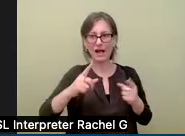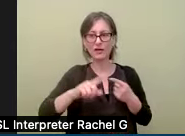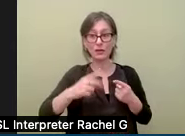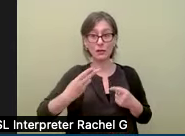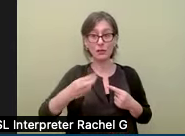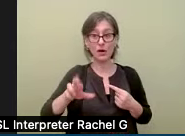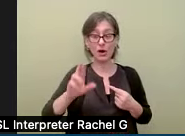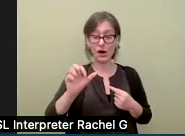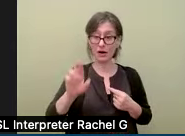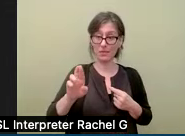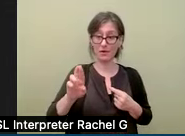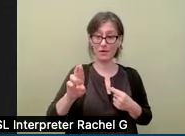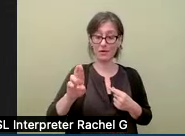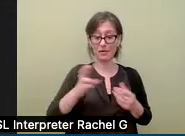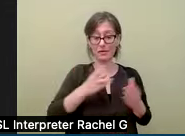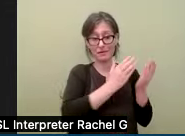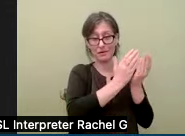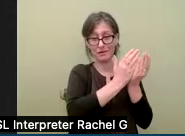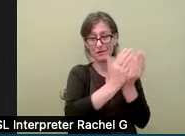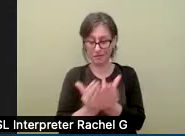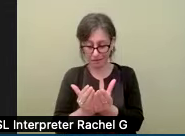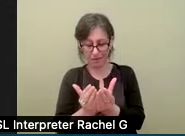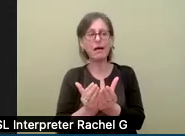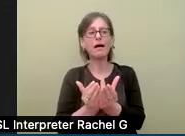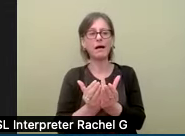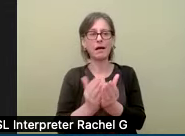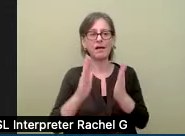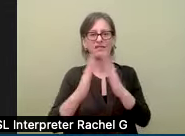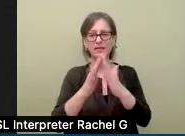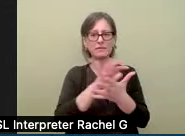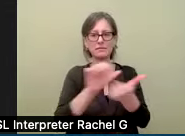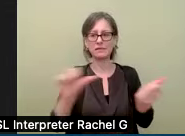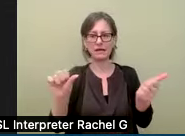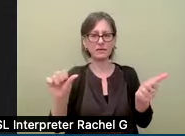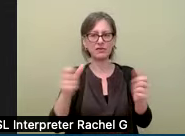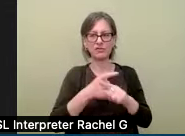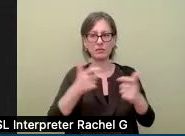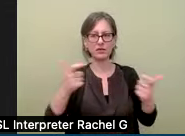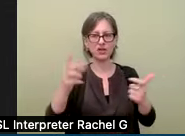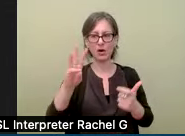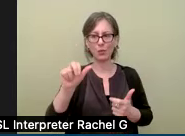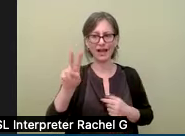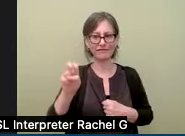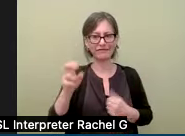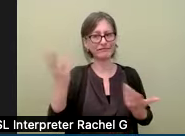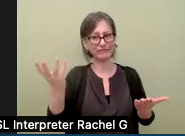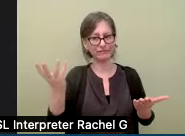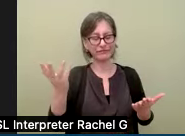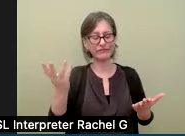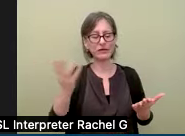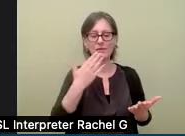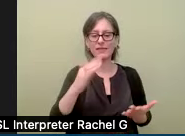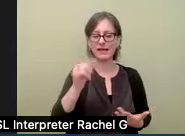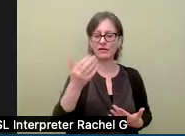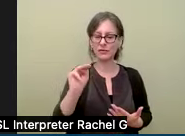to port and discover that their village has been devastated by a huge wave. So thanks, Jim, for